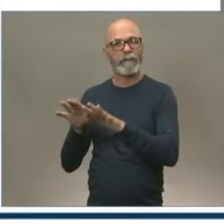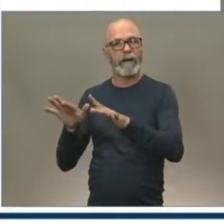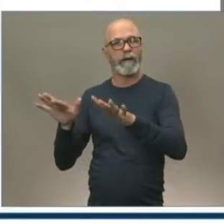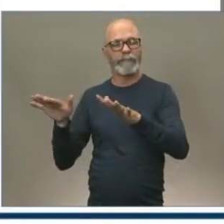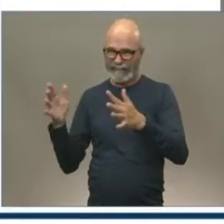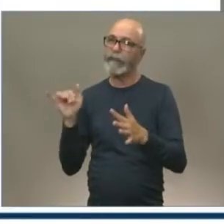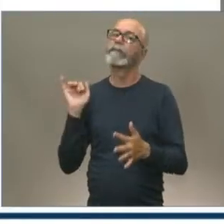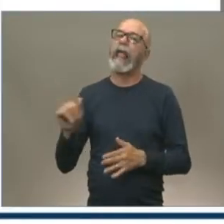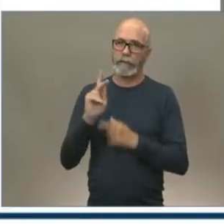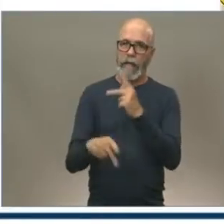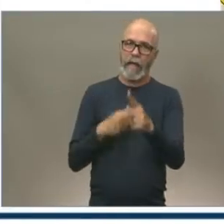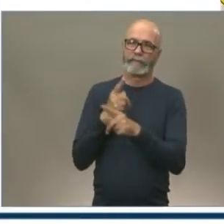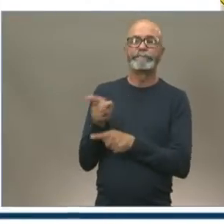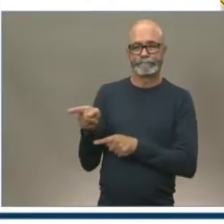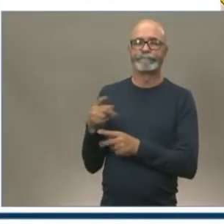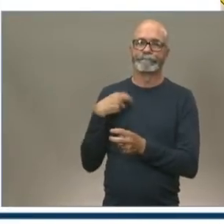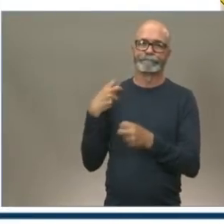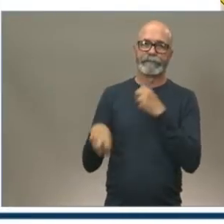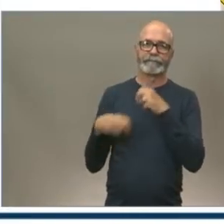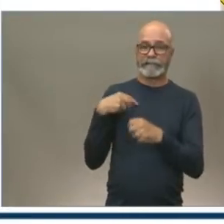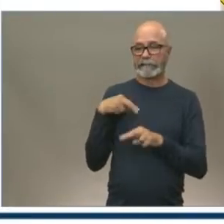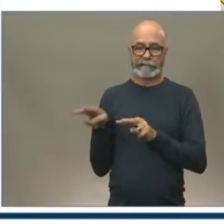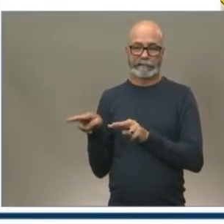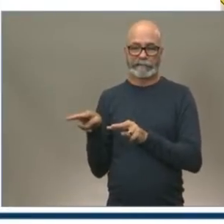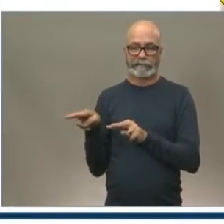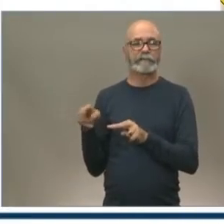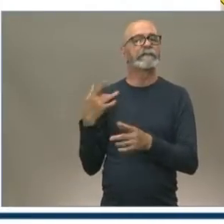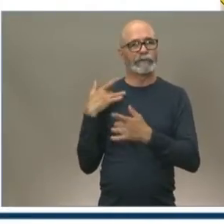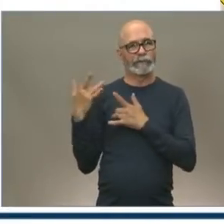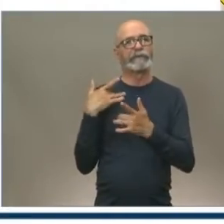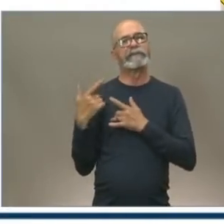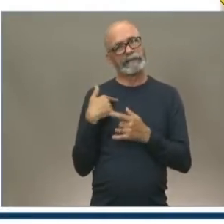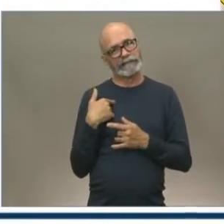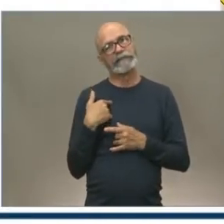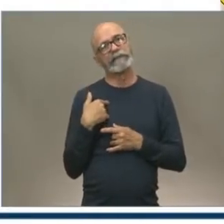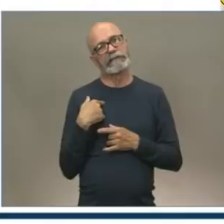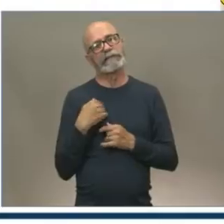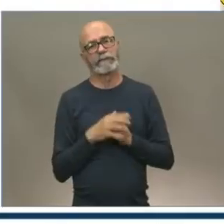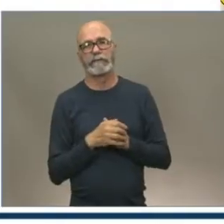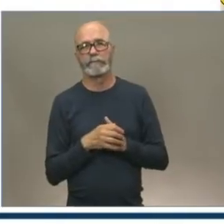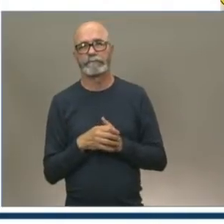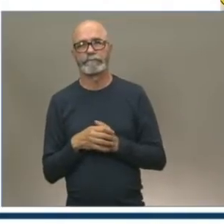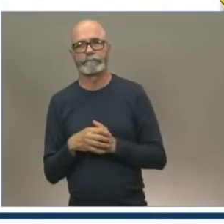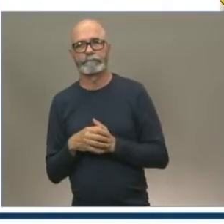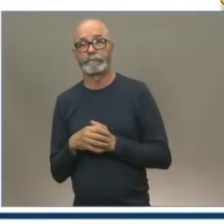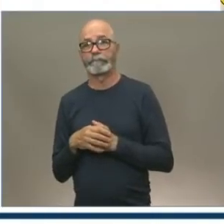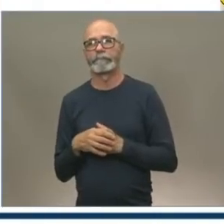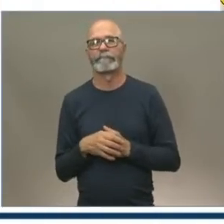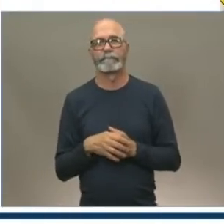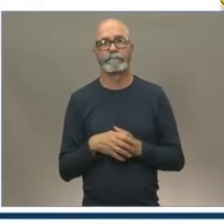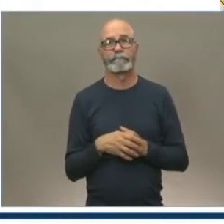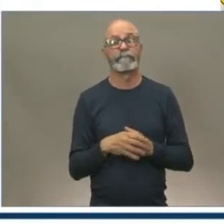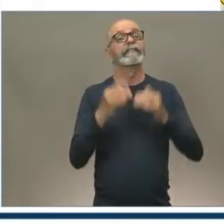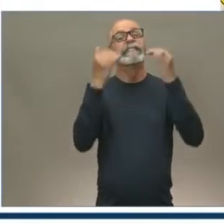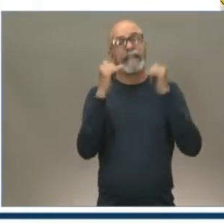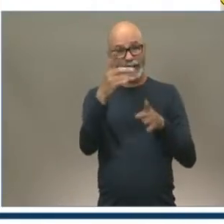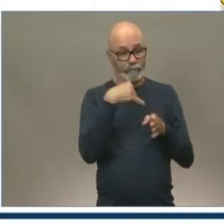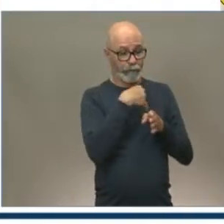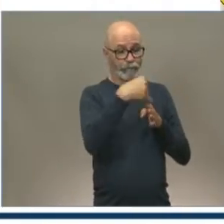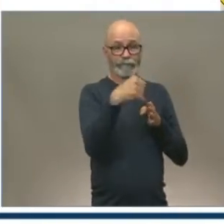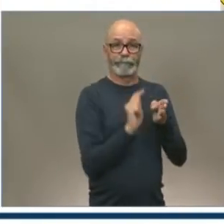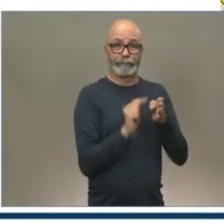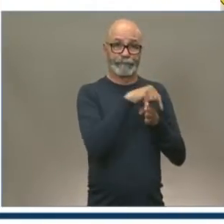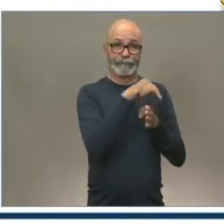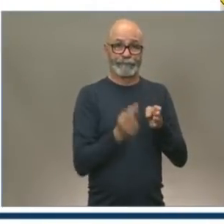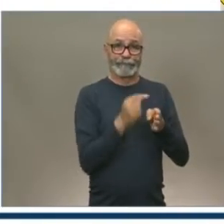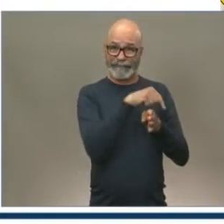me. Heidi, please go ahead with your follow-up. So with the travel restrictions then, there are groups of individuals that are exempt who have